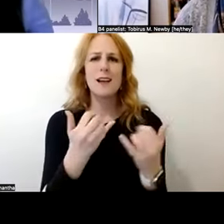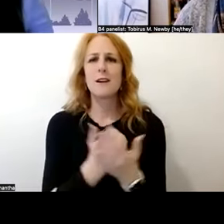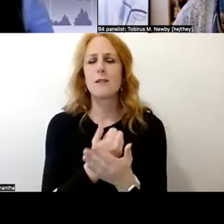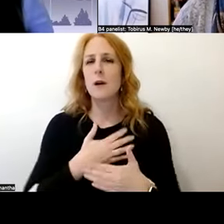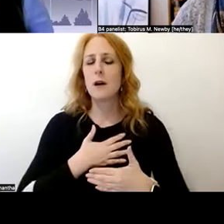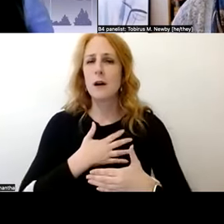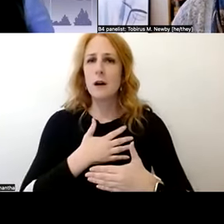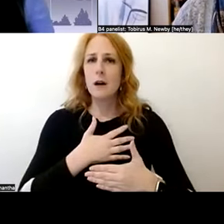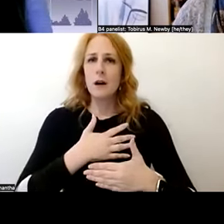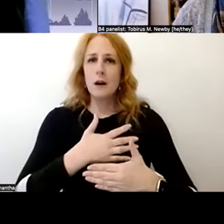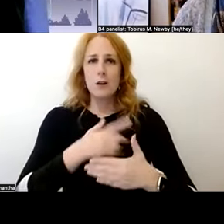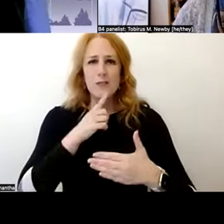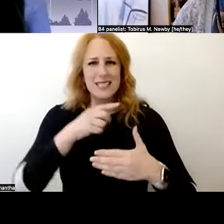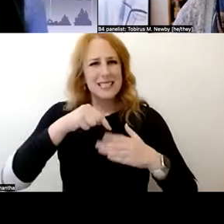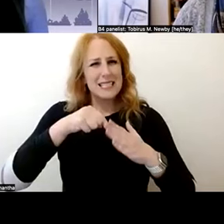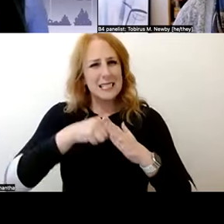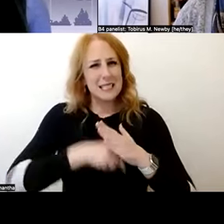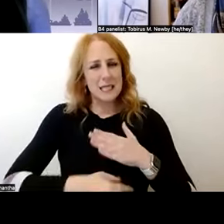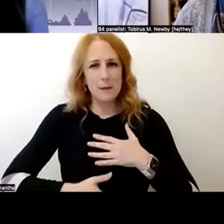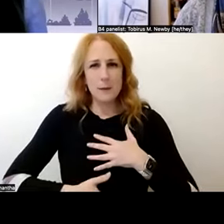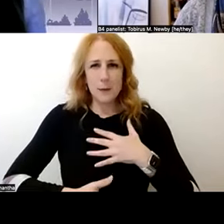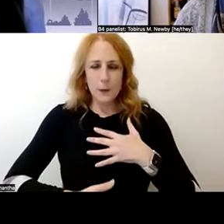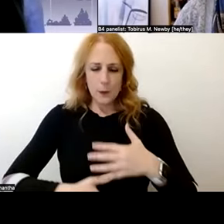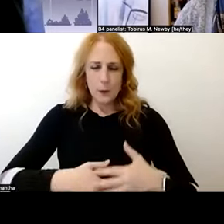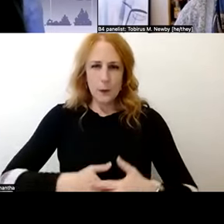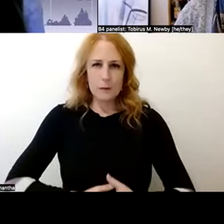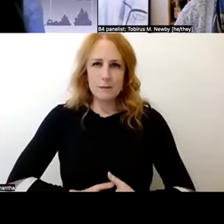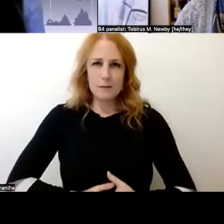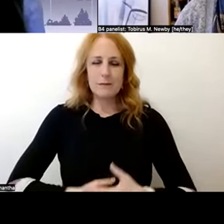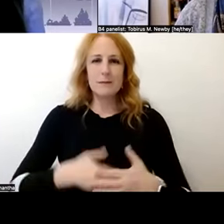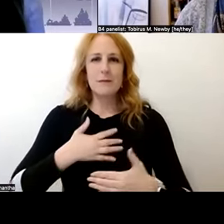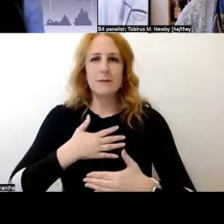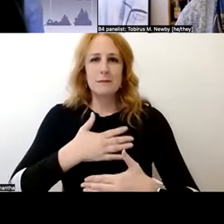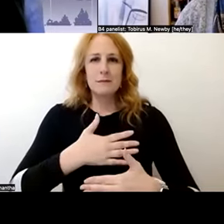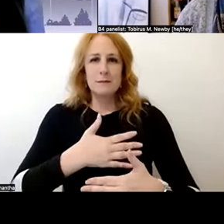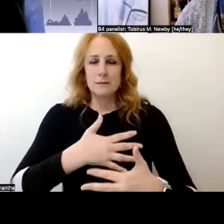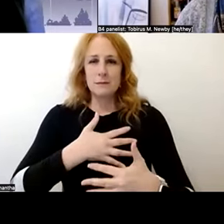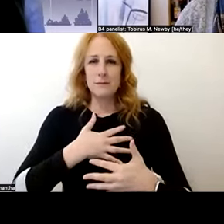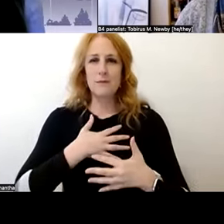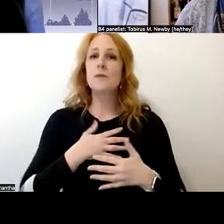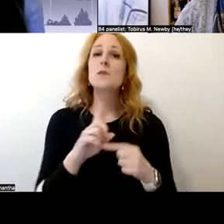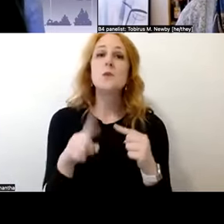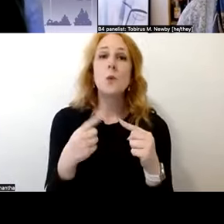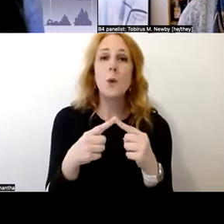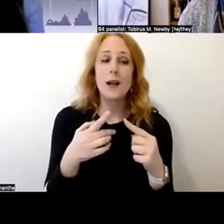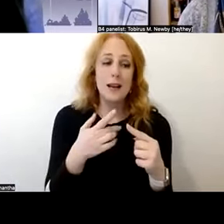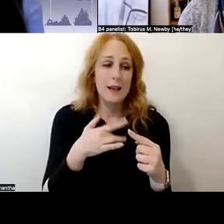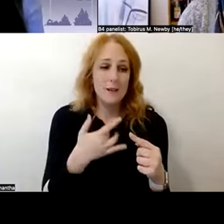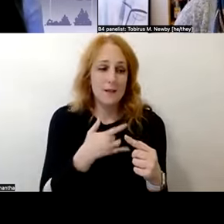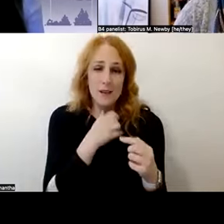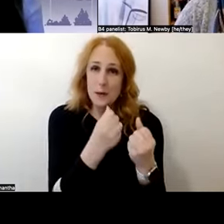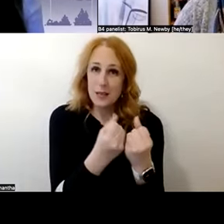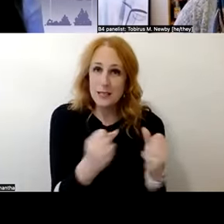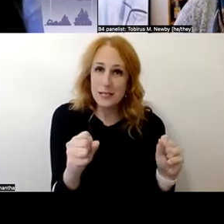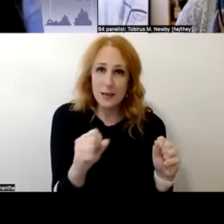core. Because for me, in moments where I don't feel safe, that is one of the first things I go to, is to try to get